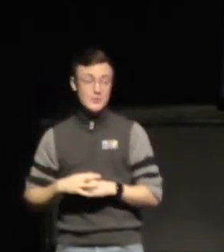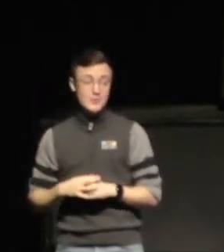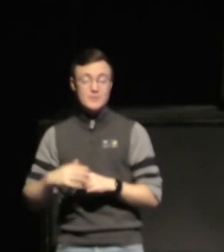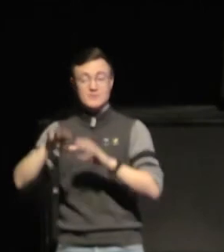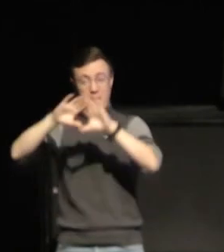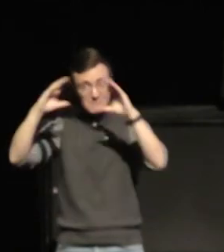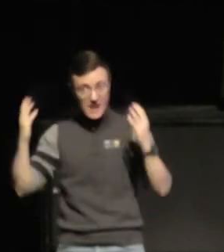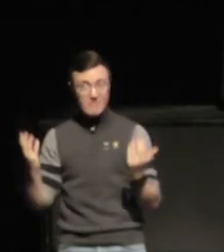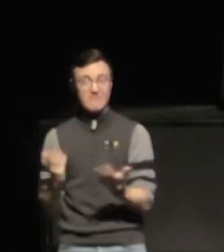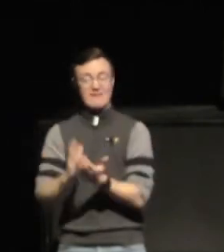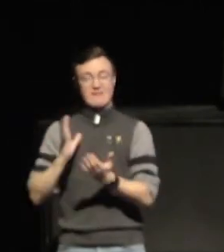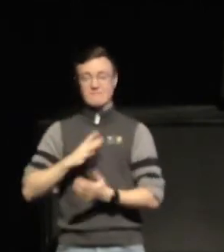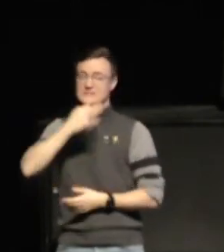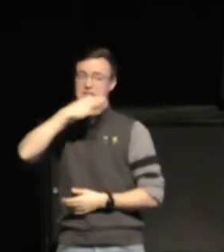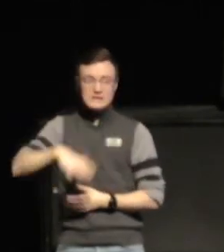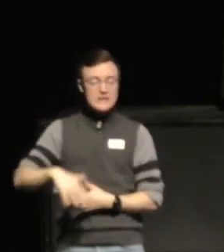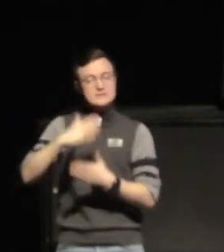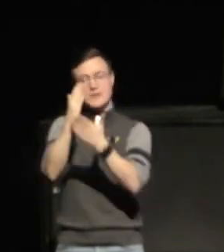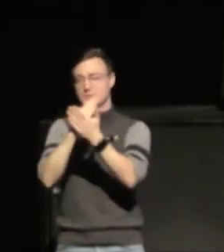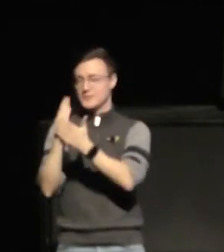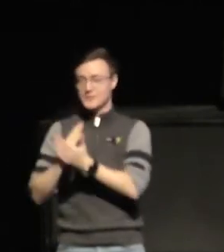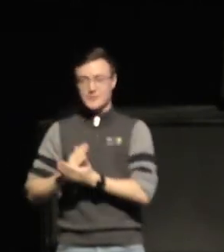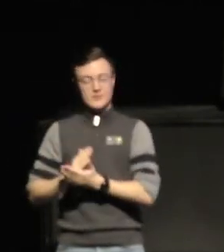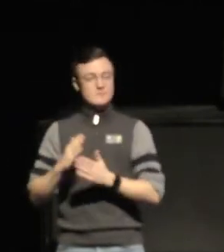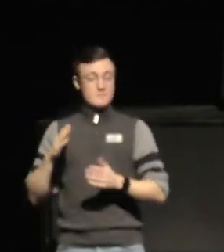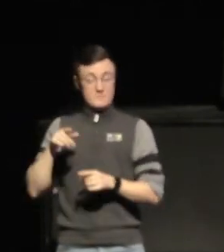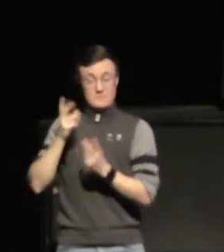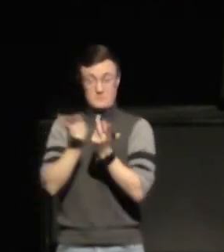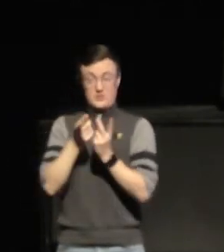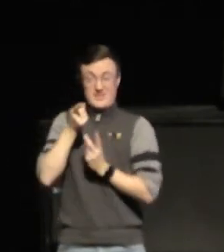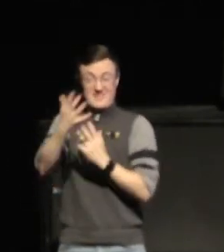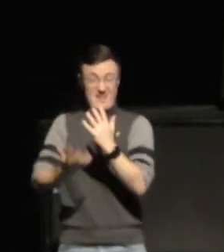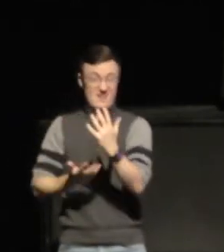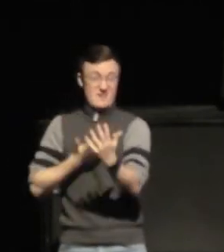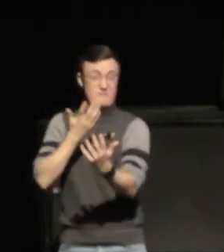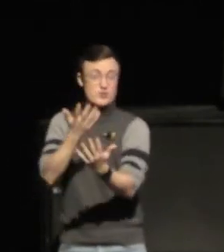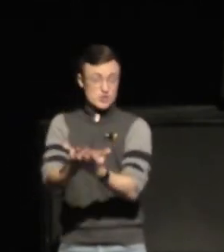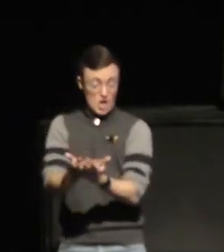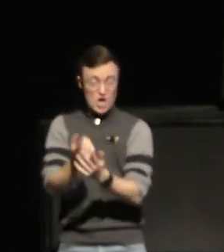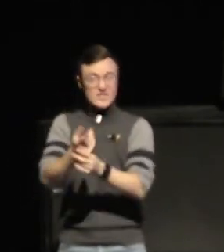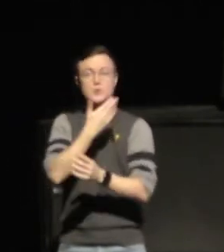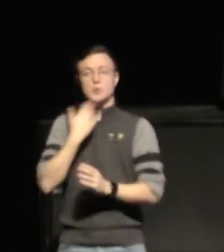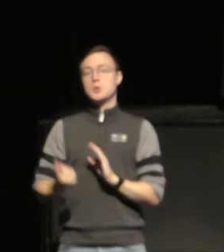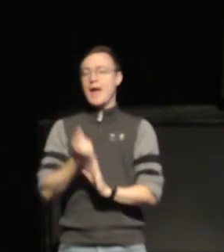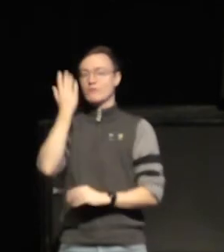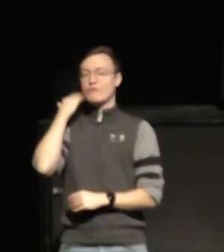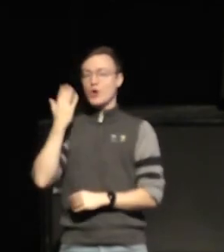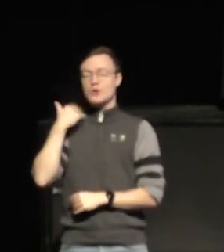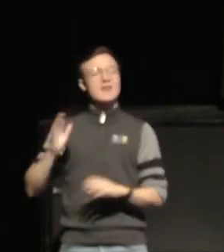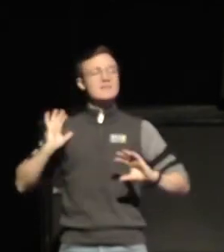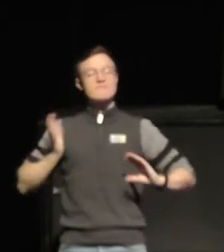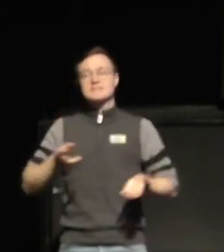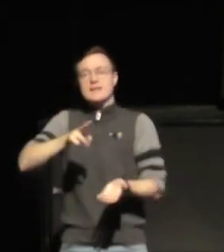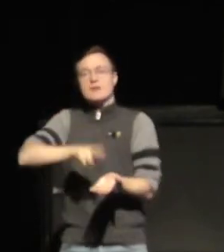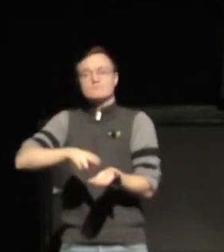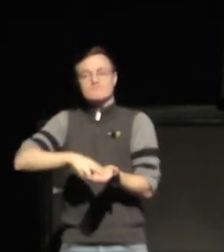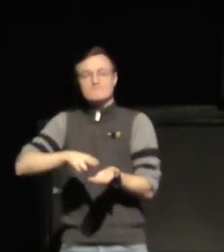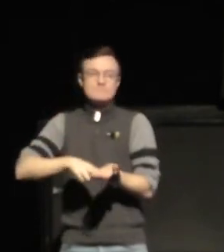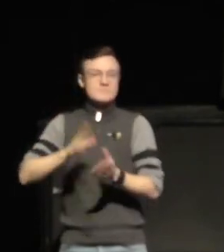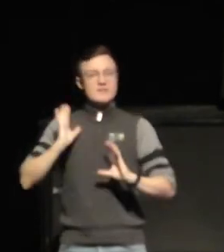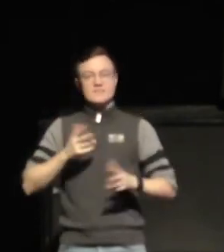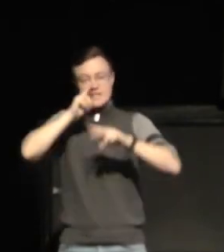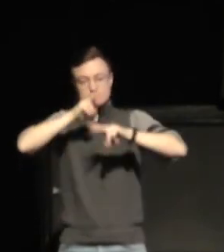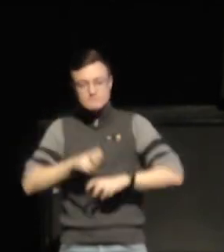to our planet and our health. So what we need to do has never been done before, and there is no scientific evidence on how to do this. But I think business